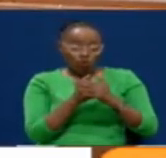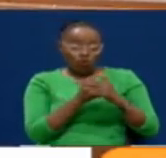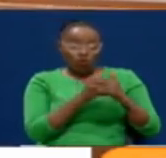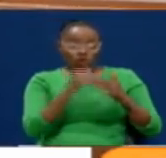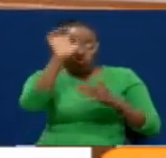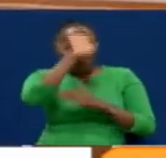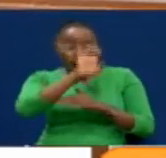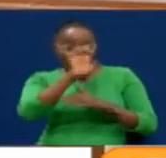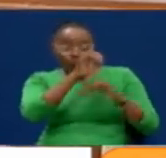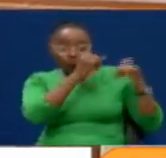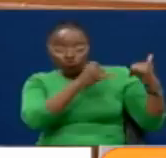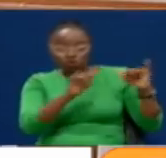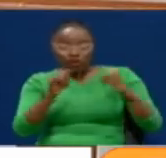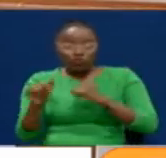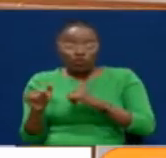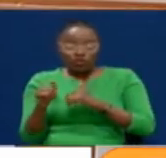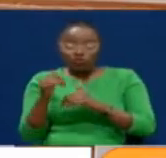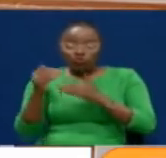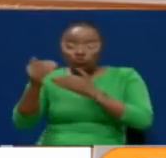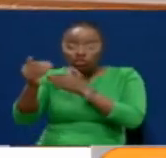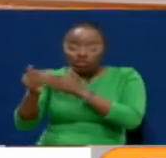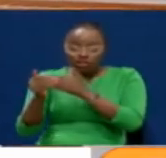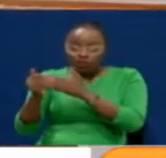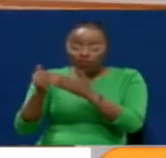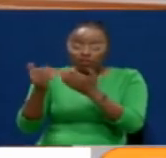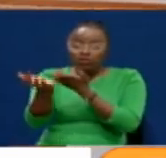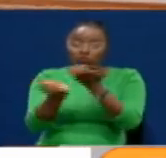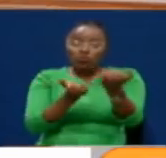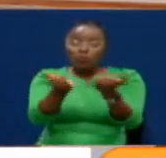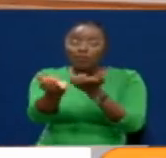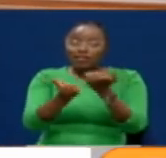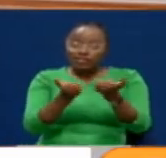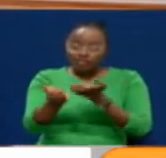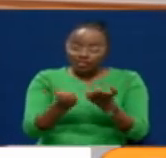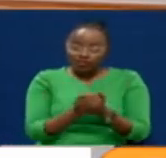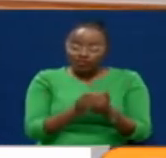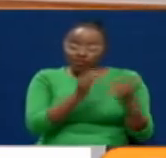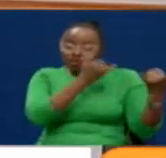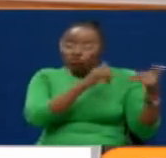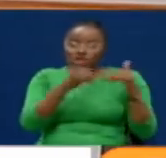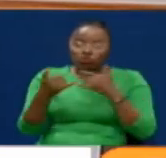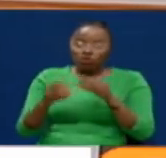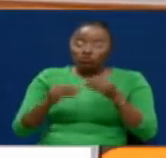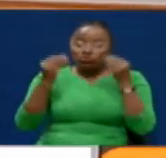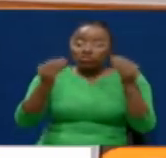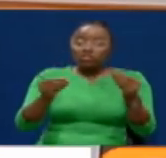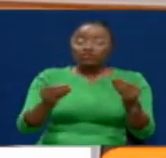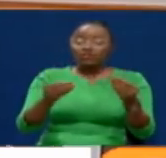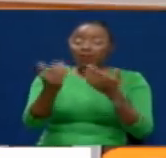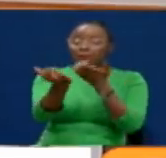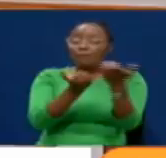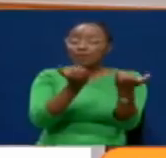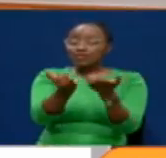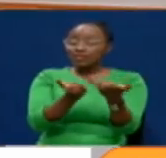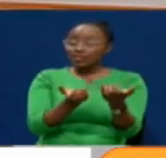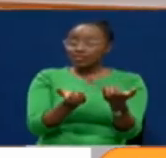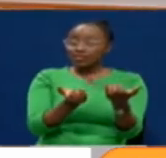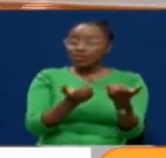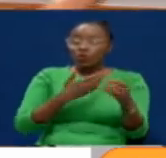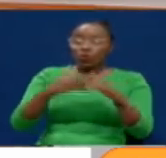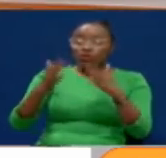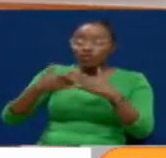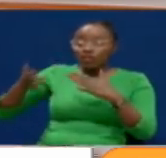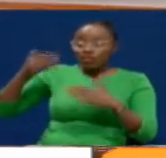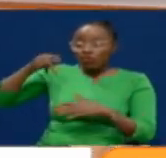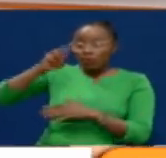to get closer to business, business lines. They're trying to gain business line. What the former prime